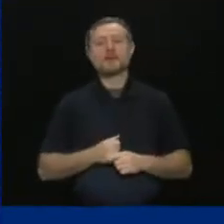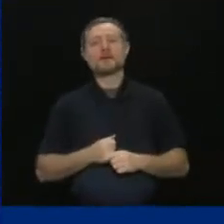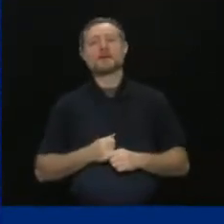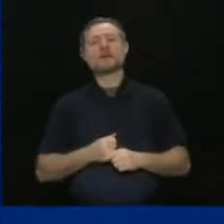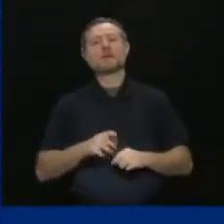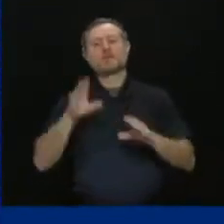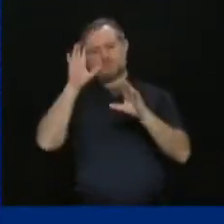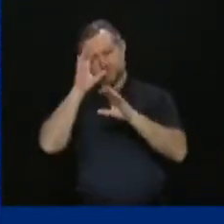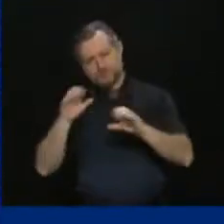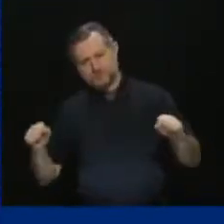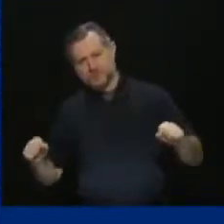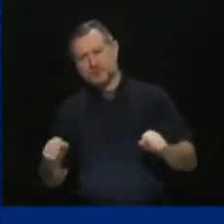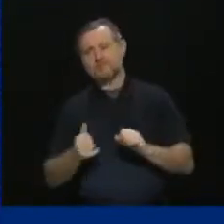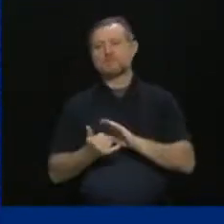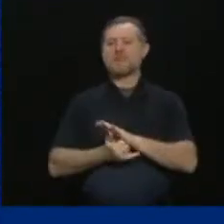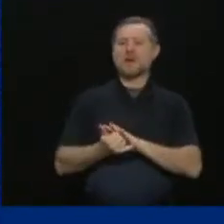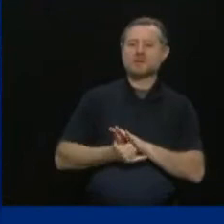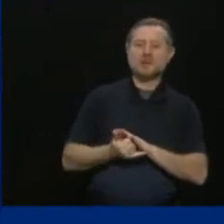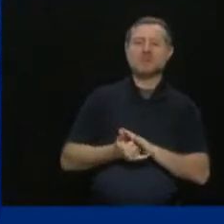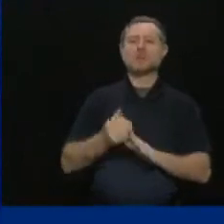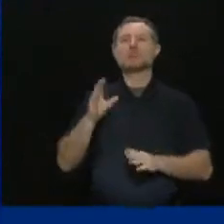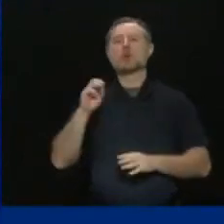Brewer.